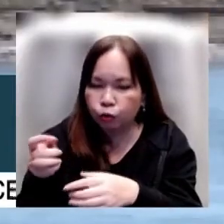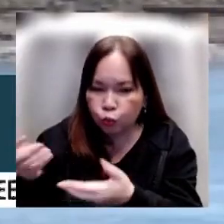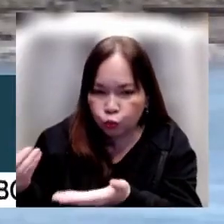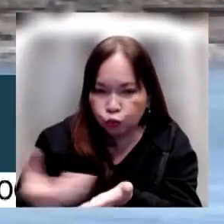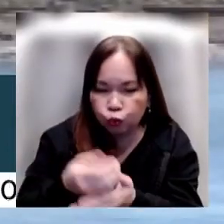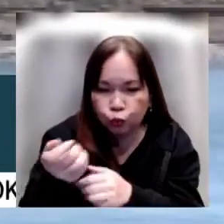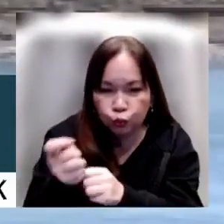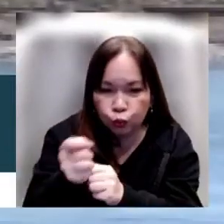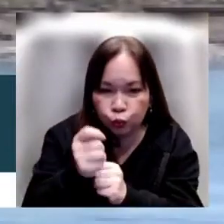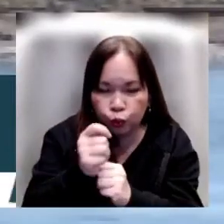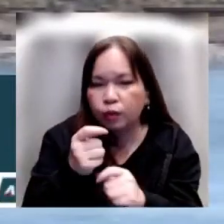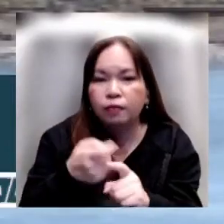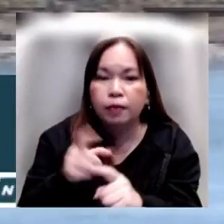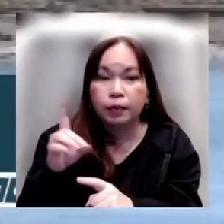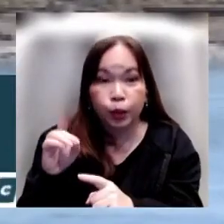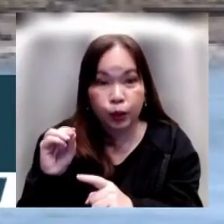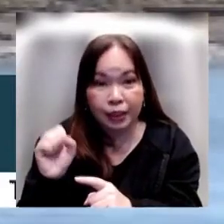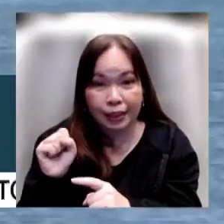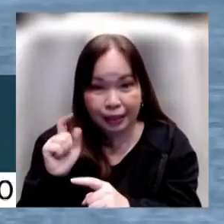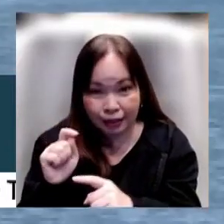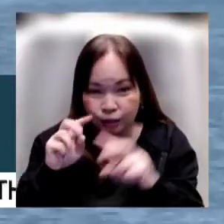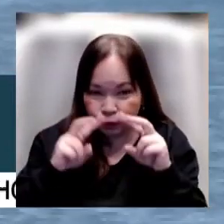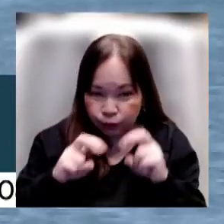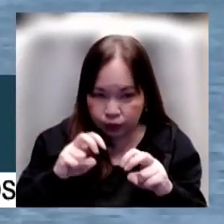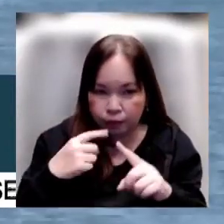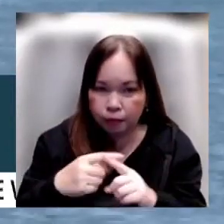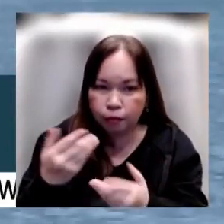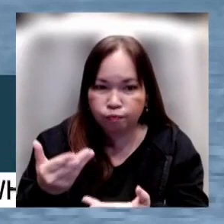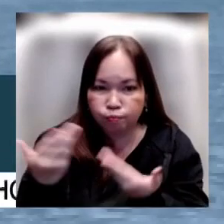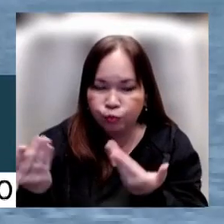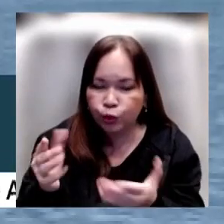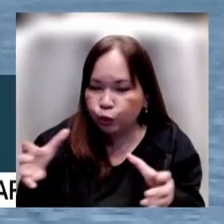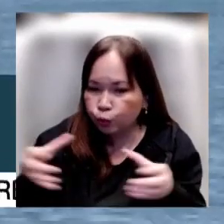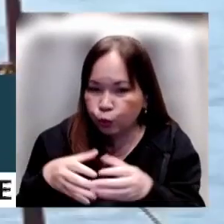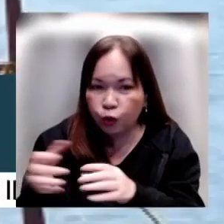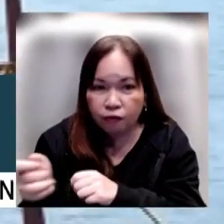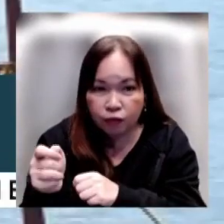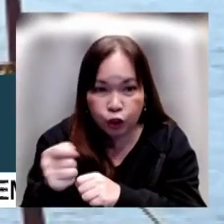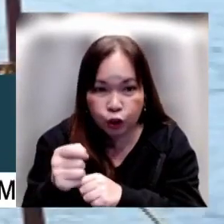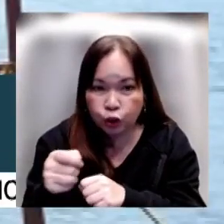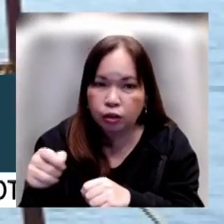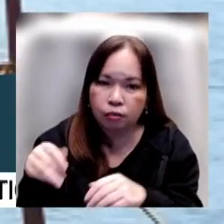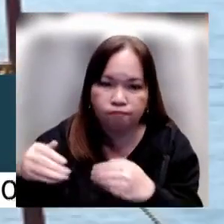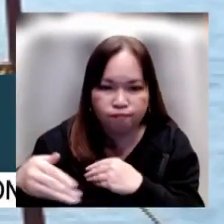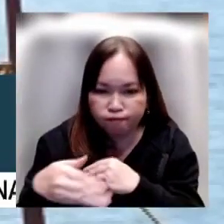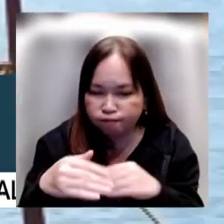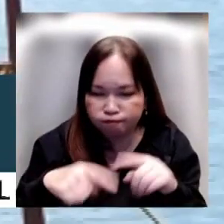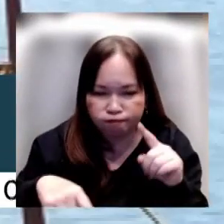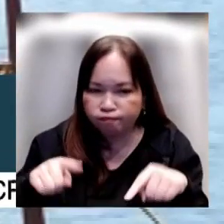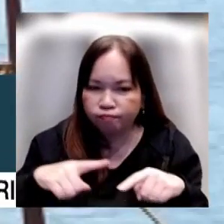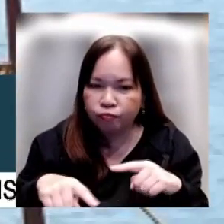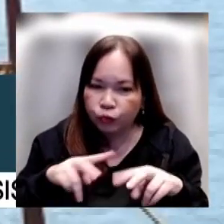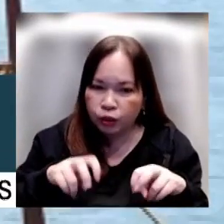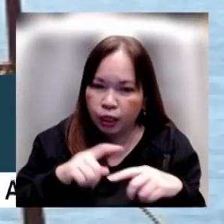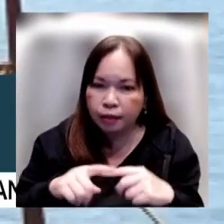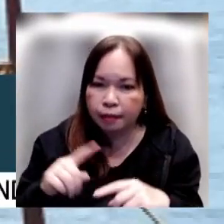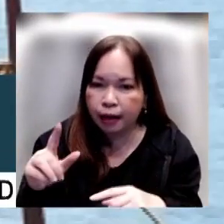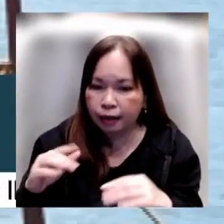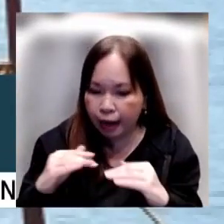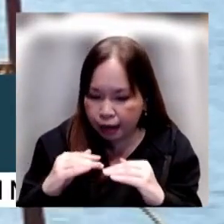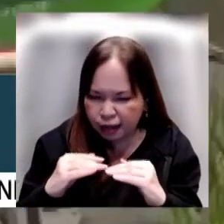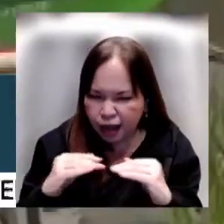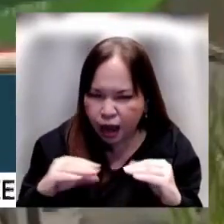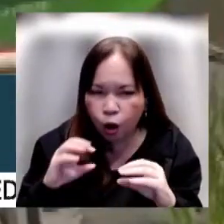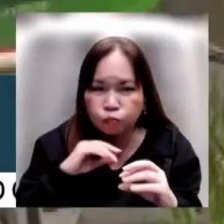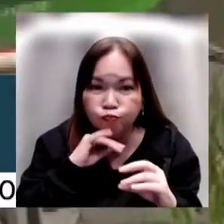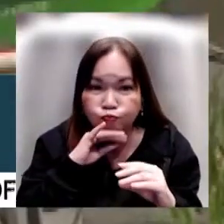of Science and Technology and the recommendation of the Bureau of Fisheries and Aquatic Resources. After the study showed that the level of oil and grease in the sea